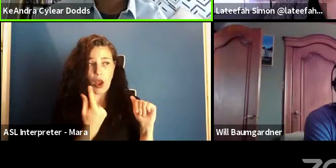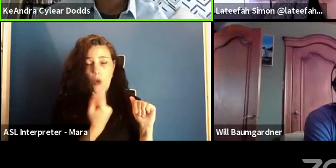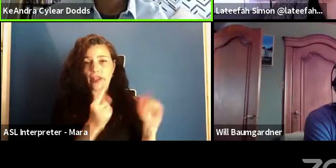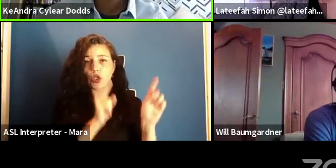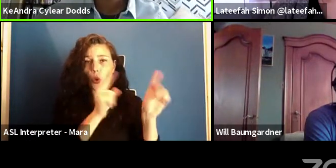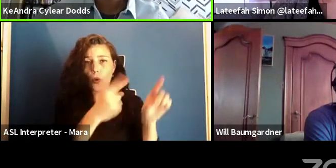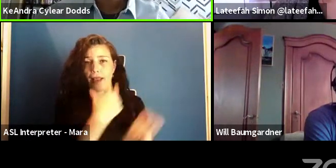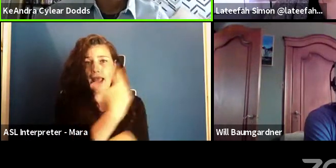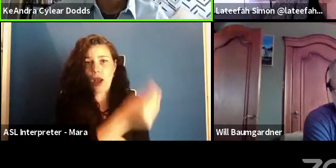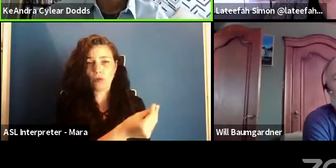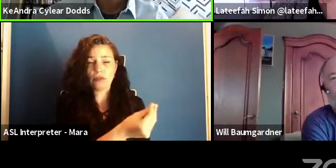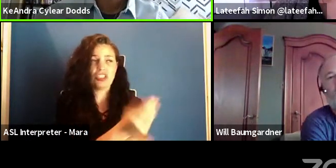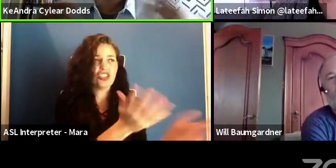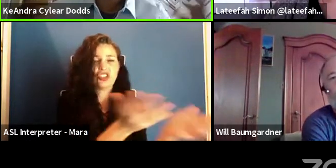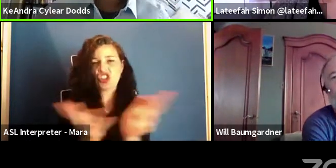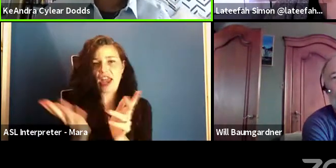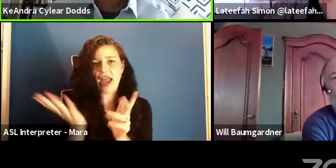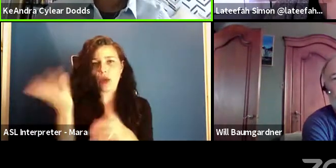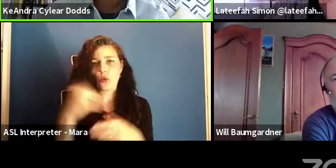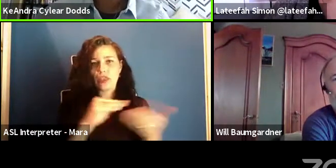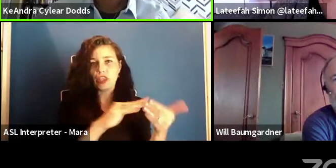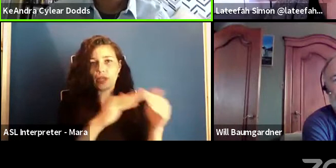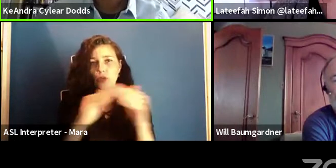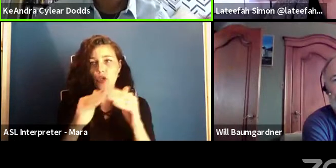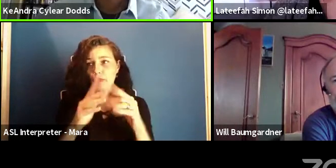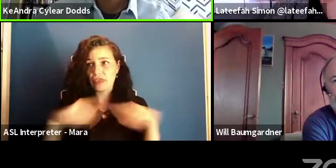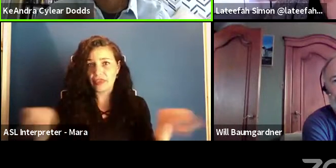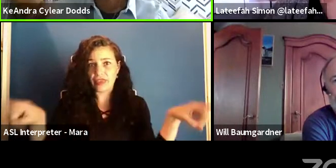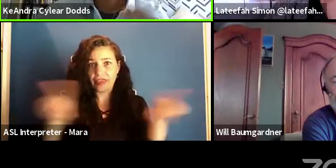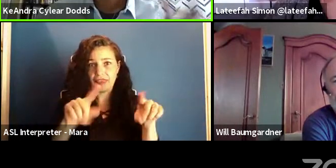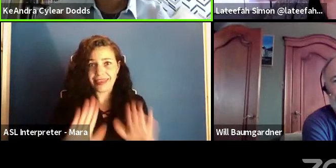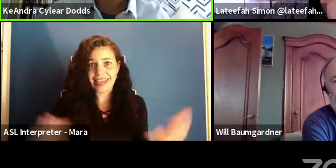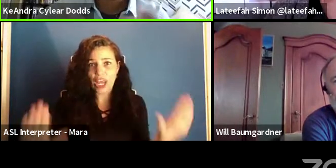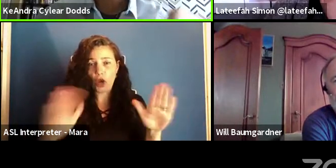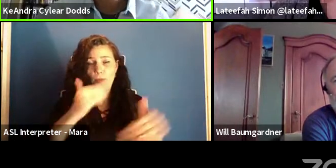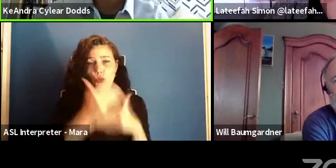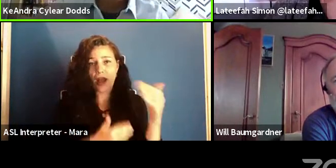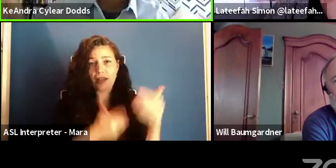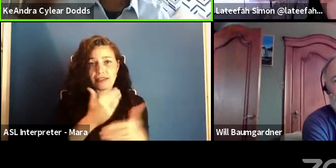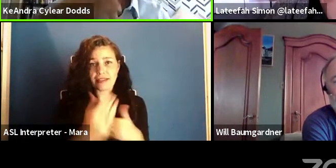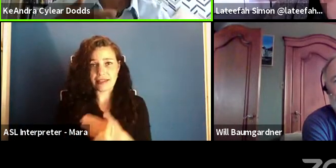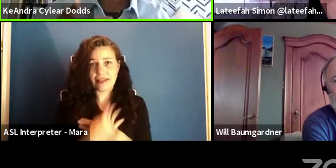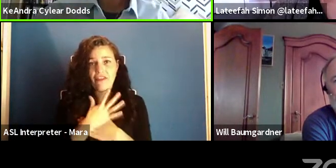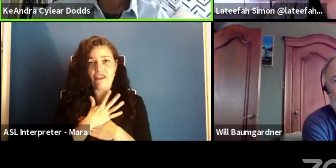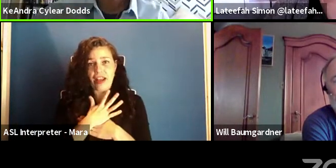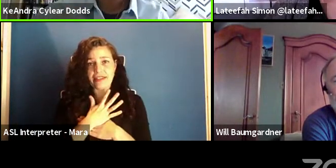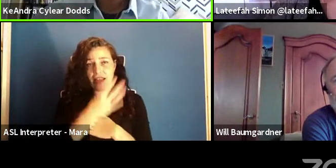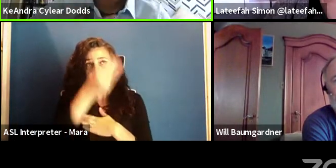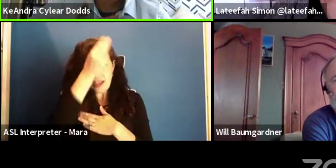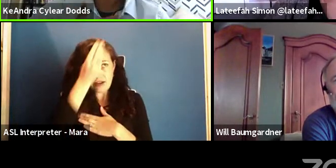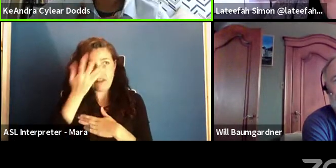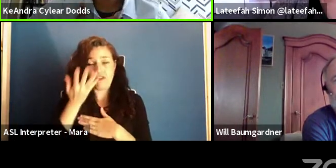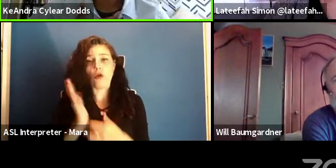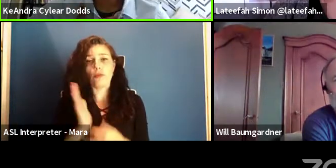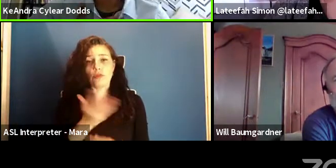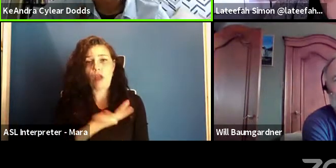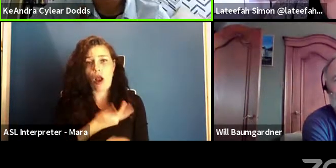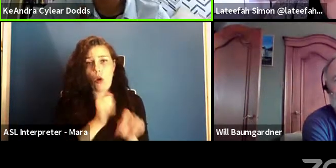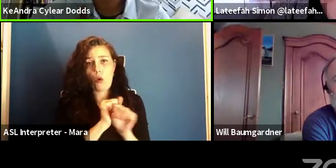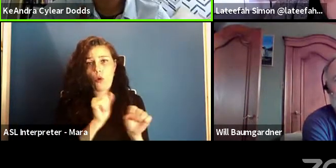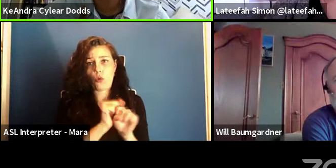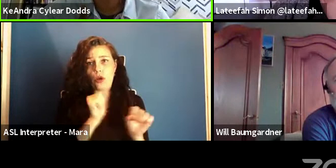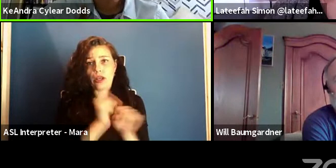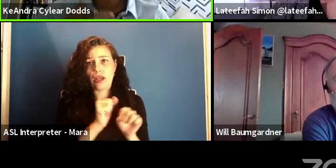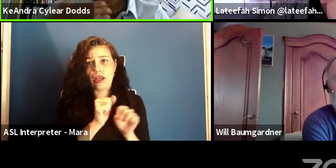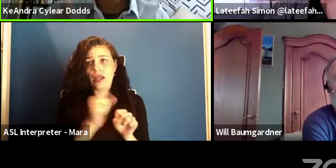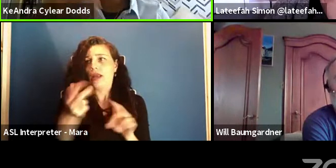community-led process that informs the outcomes of our work. What are all these different factors? Bringing in a facilitator that's not a Metro staff